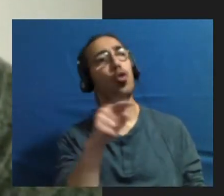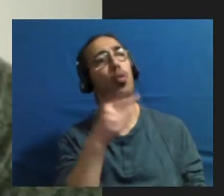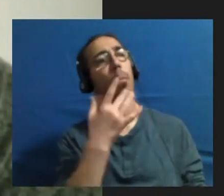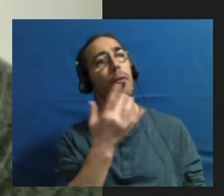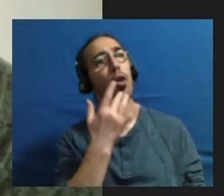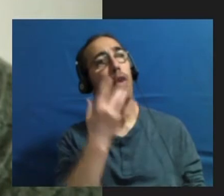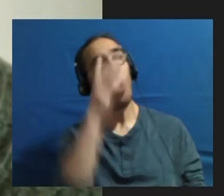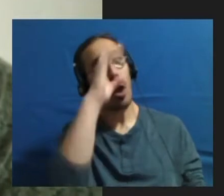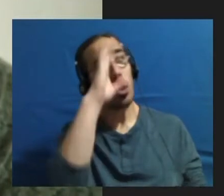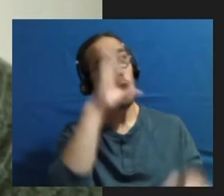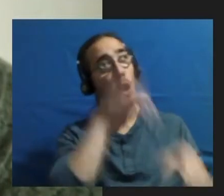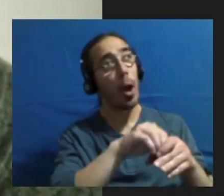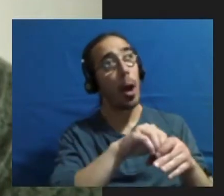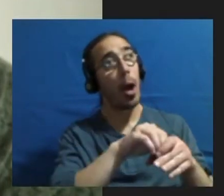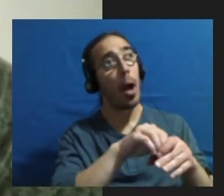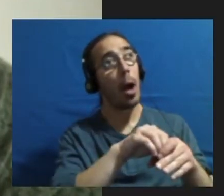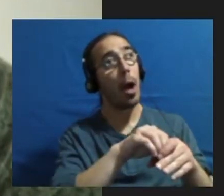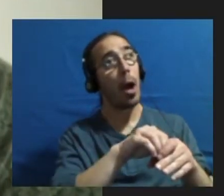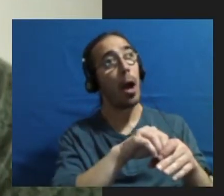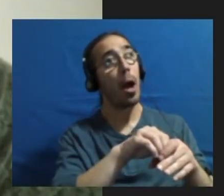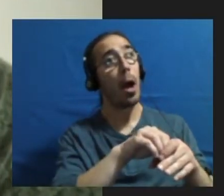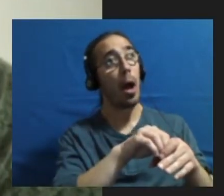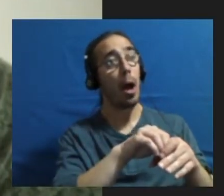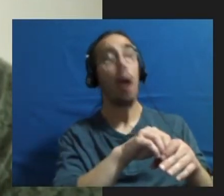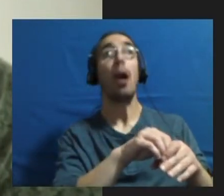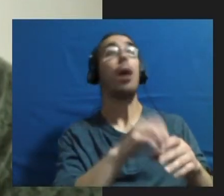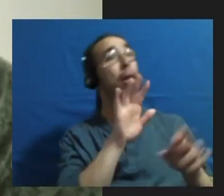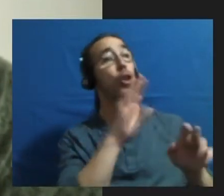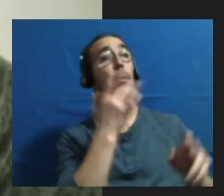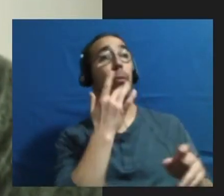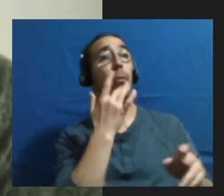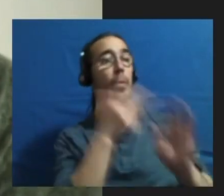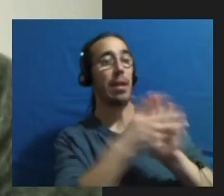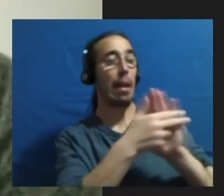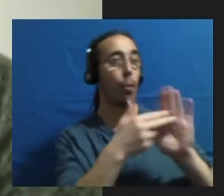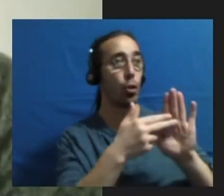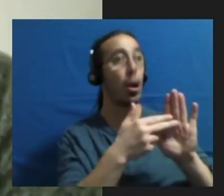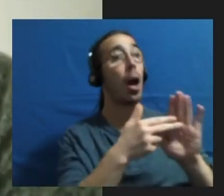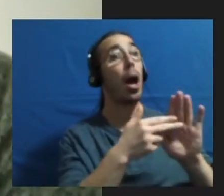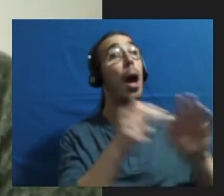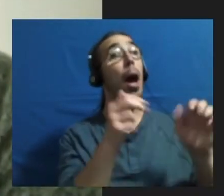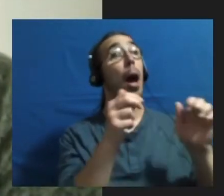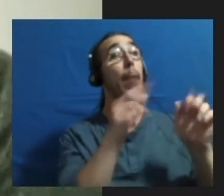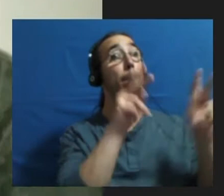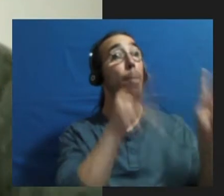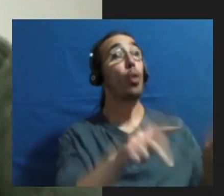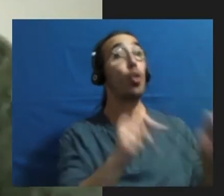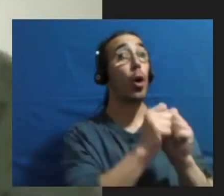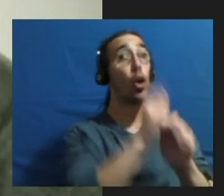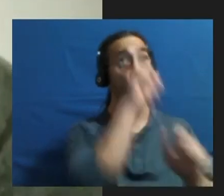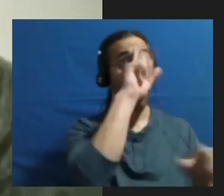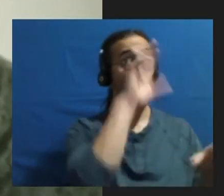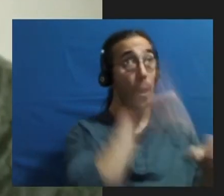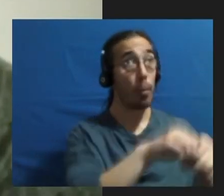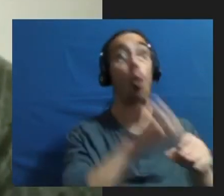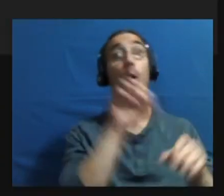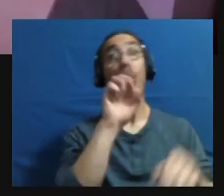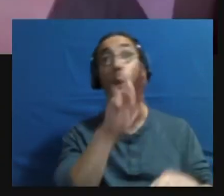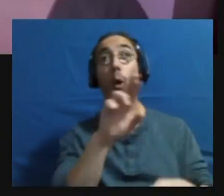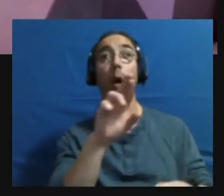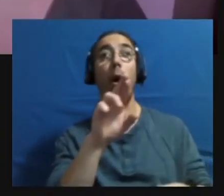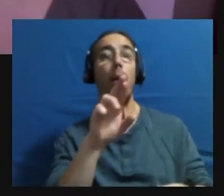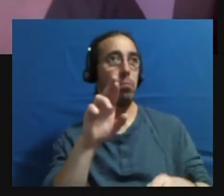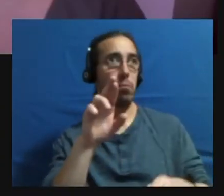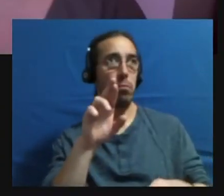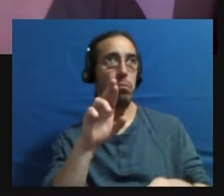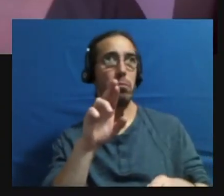autistic person or person with autism? I wanted to say that I really liked that you're being asked this, Matthew, because we've spoken a lot about this throughout